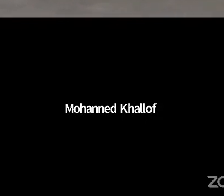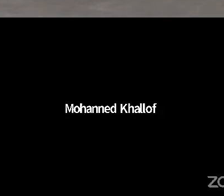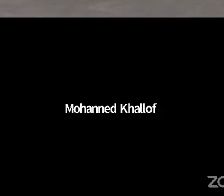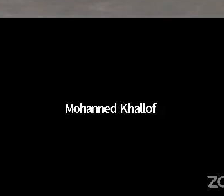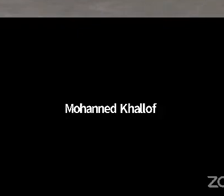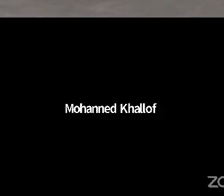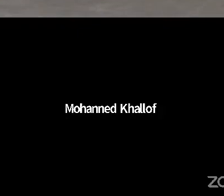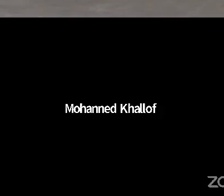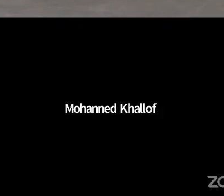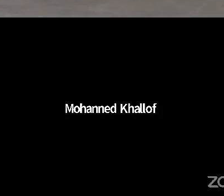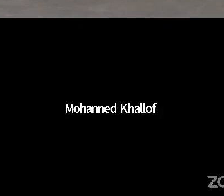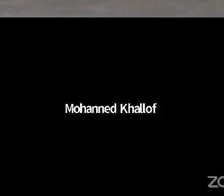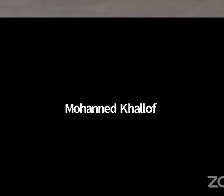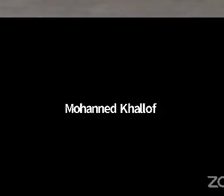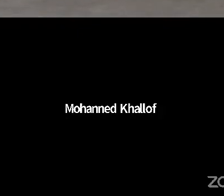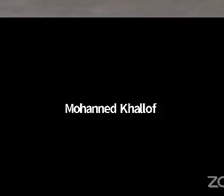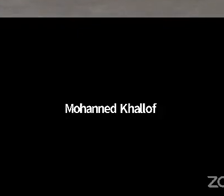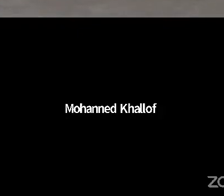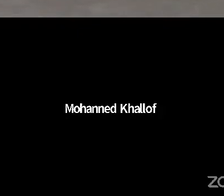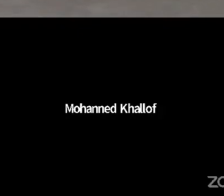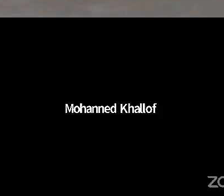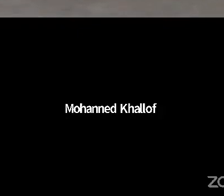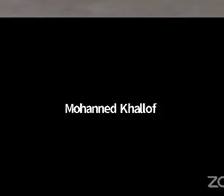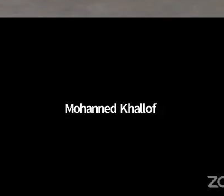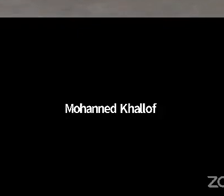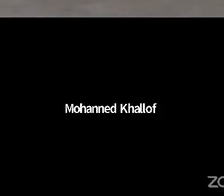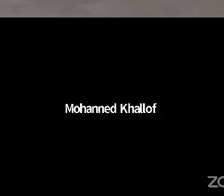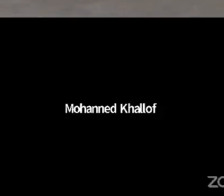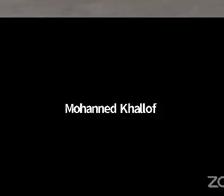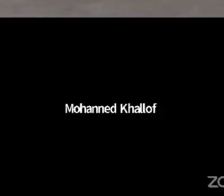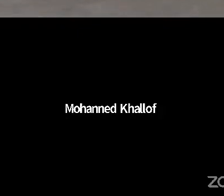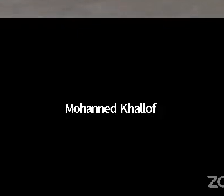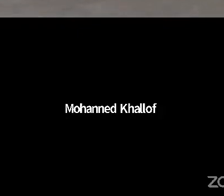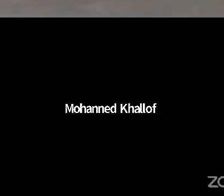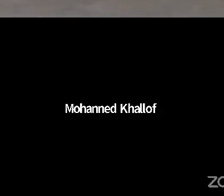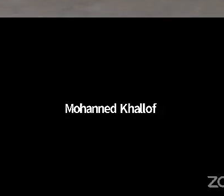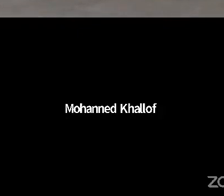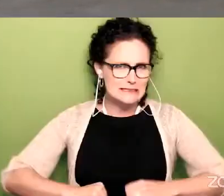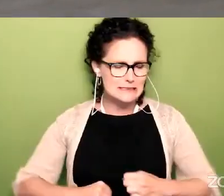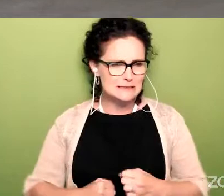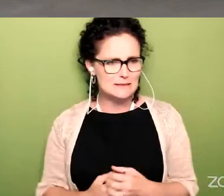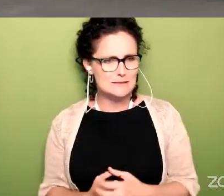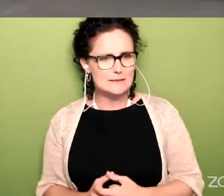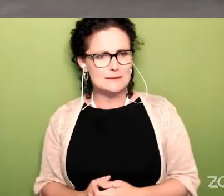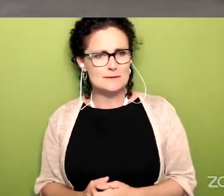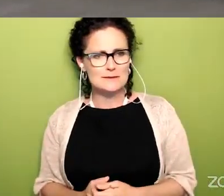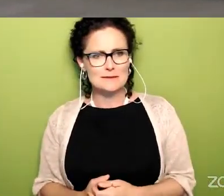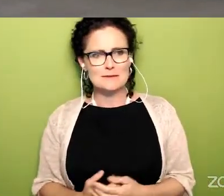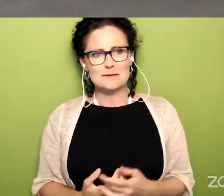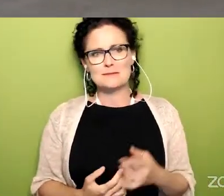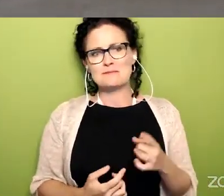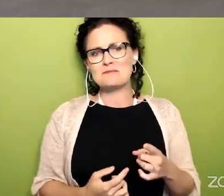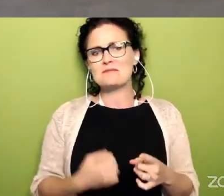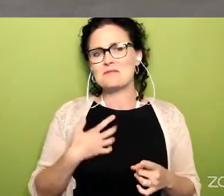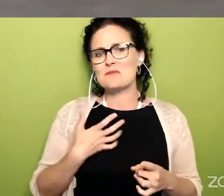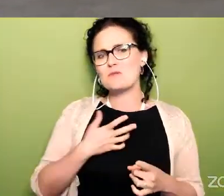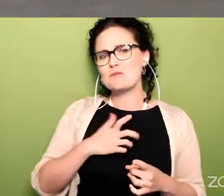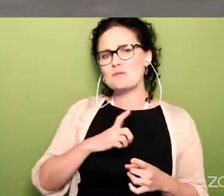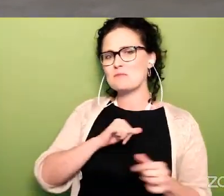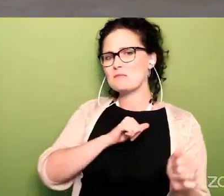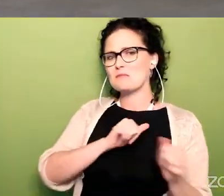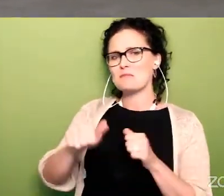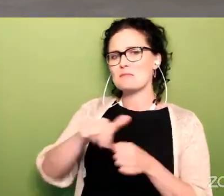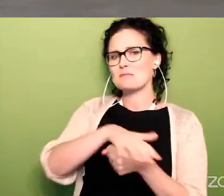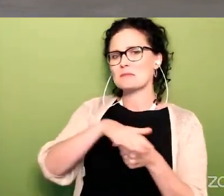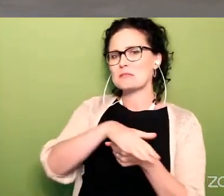Of course. Did you not hear? Coventry is the best place to be in this whole